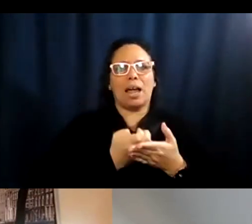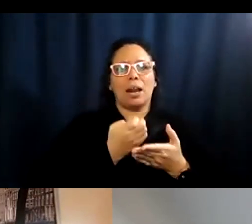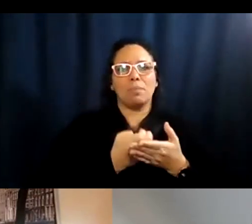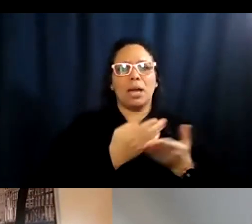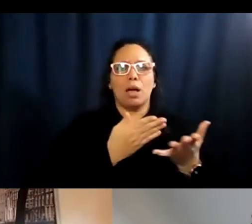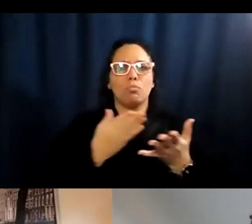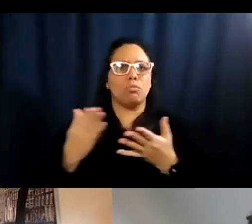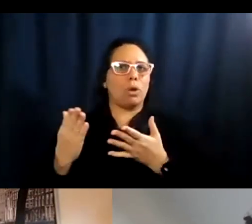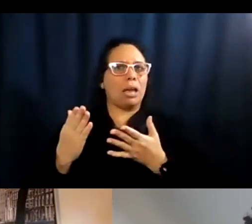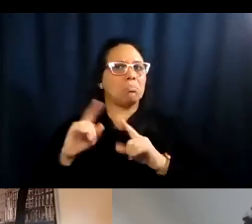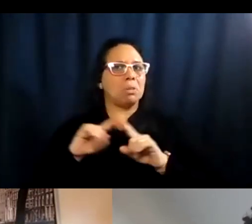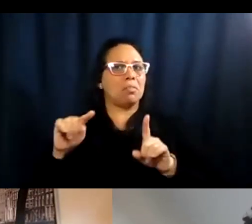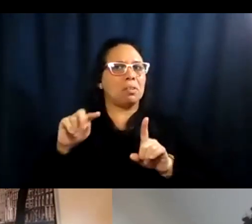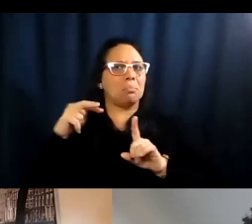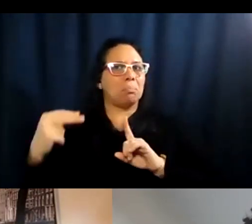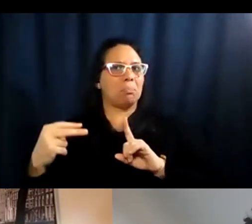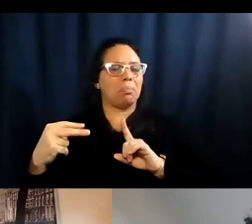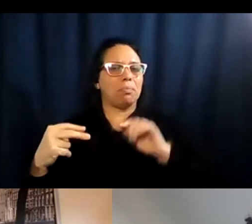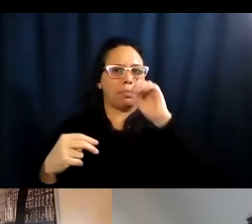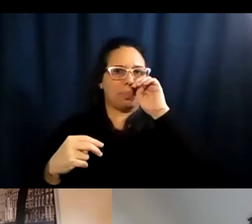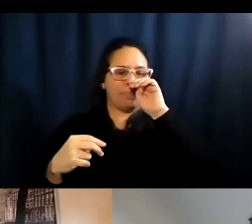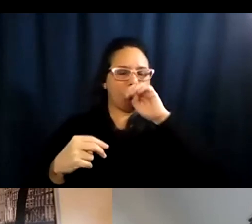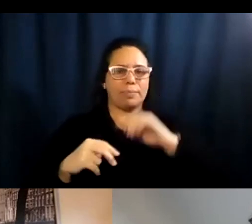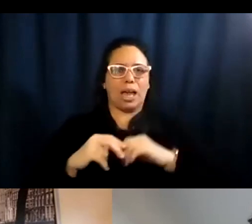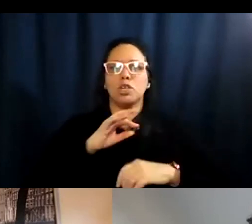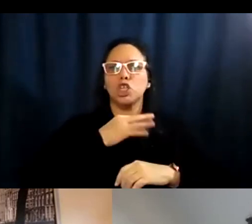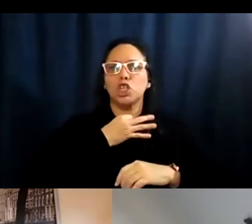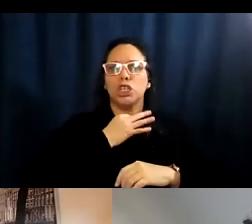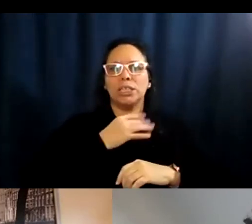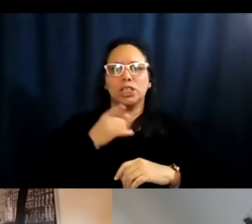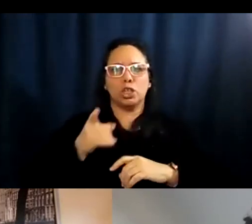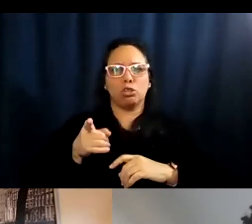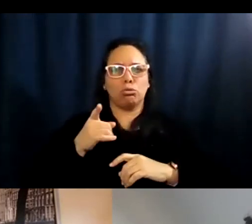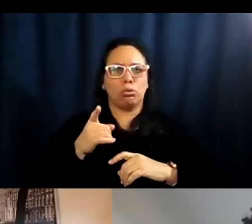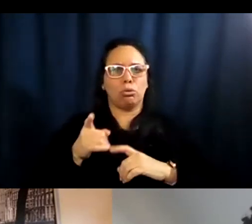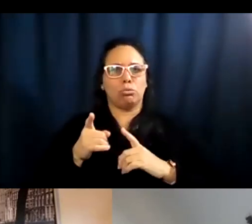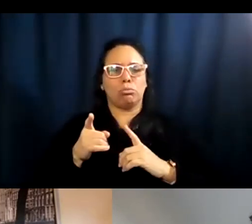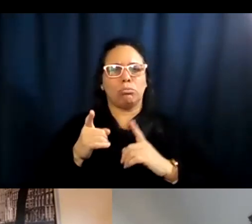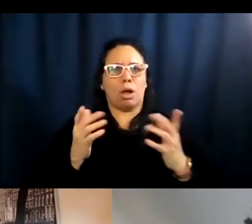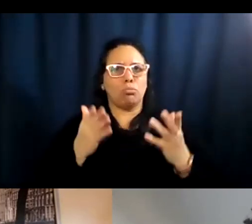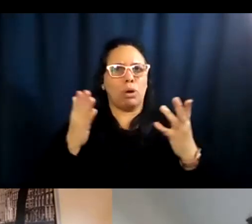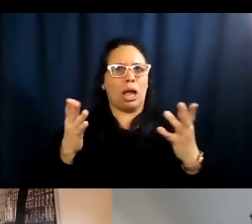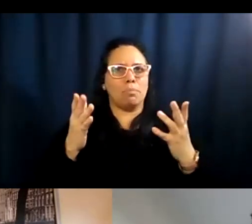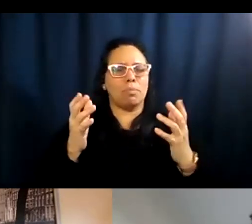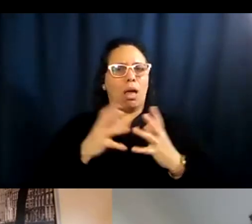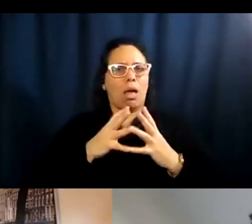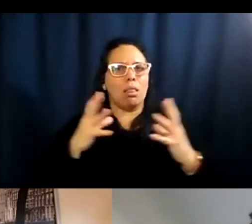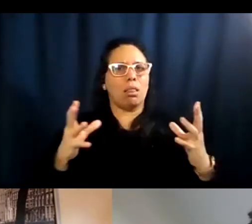of a different spin. And I'm just curious, you guys bring up a lot of concepts, or we're talking a lot